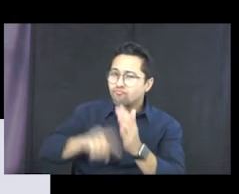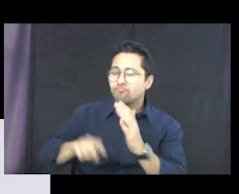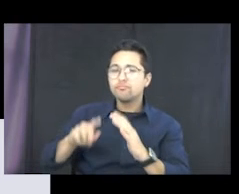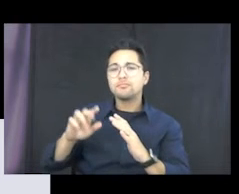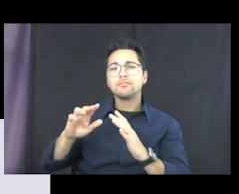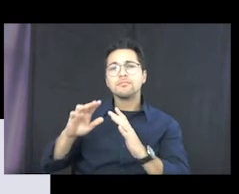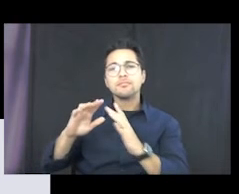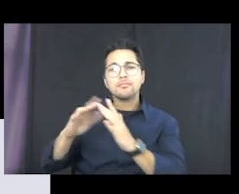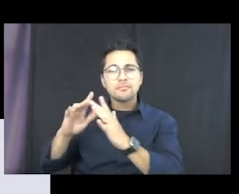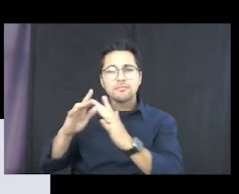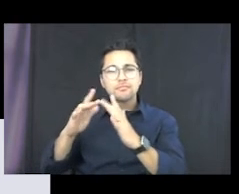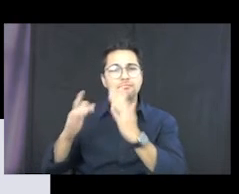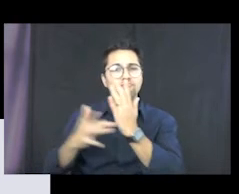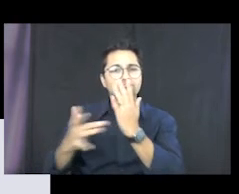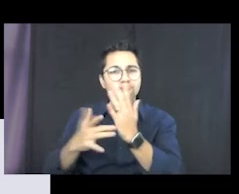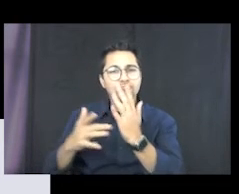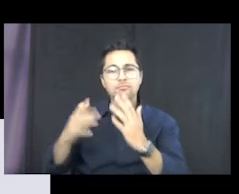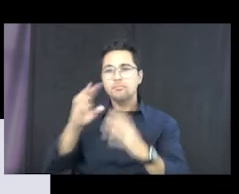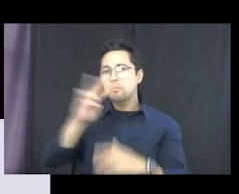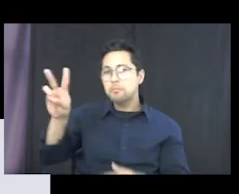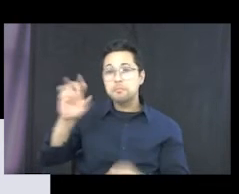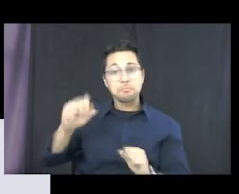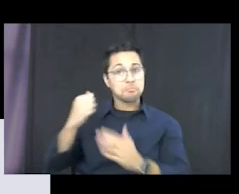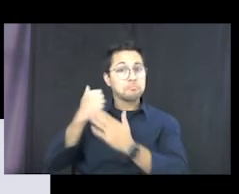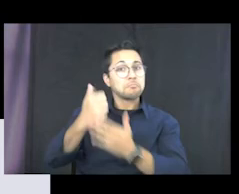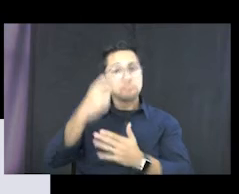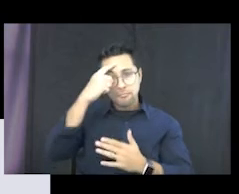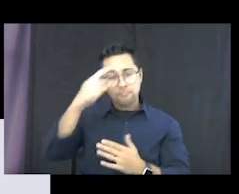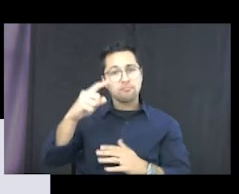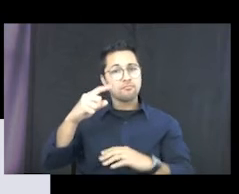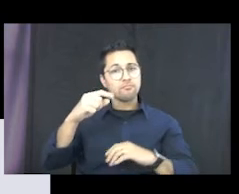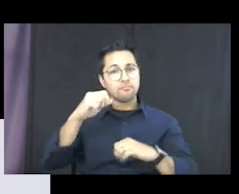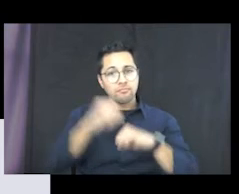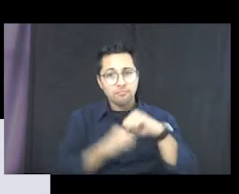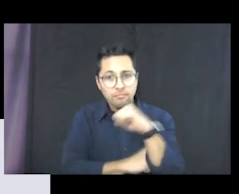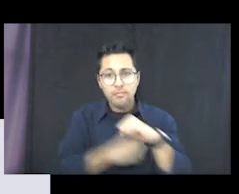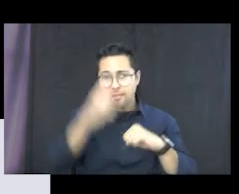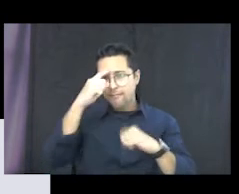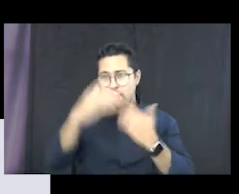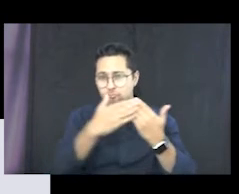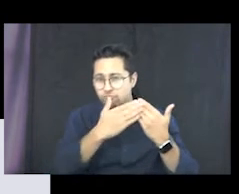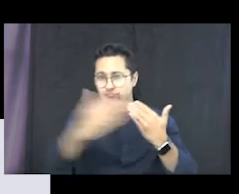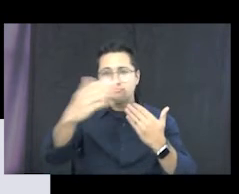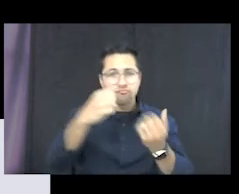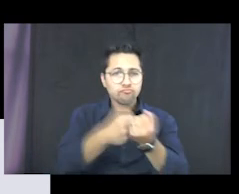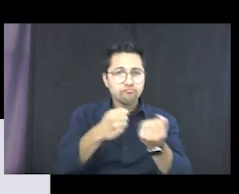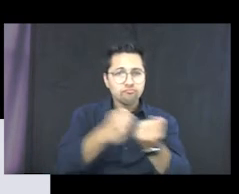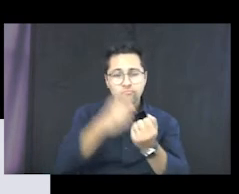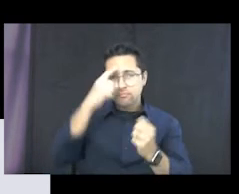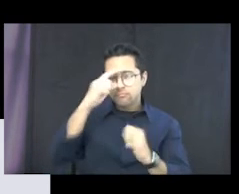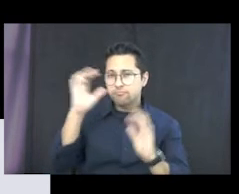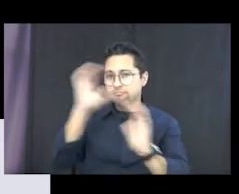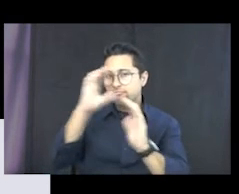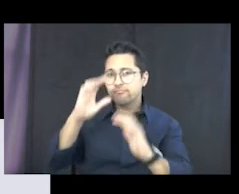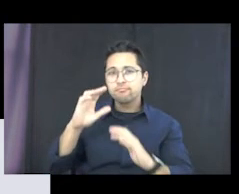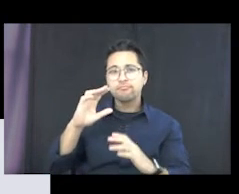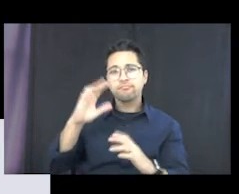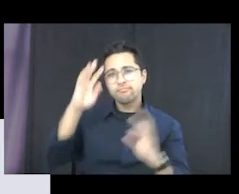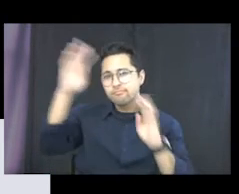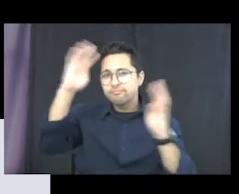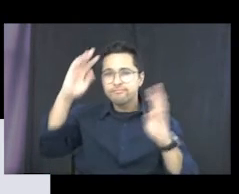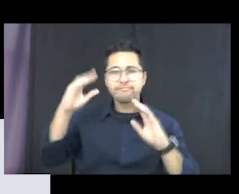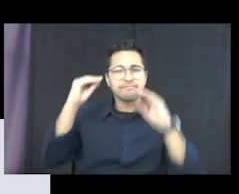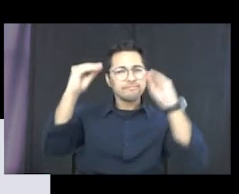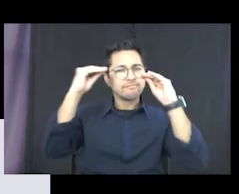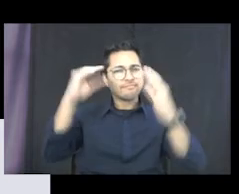website that could be helpful in providing the foundation for ongoing support for locating innovative teaching and learning tools.